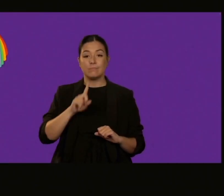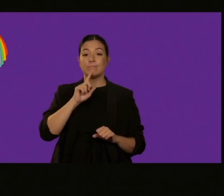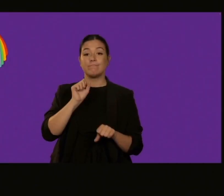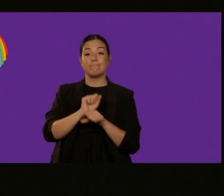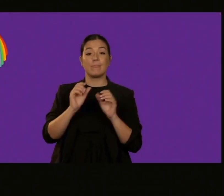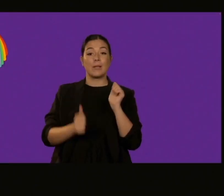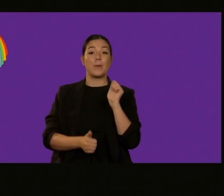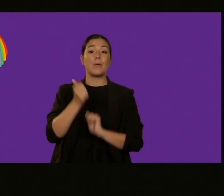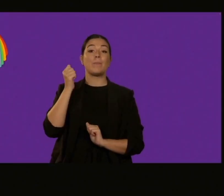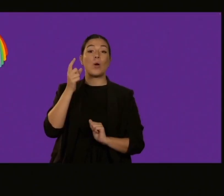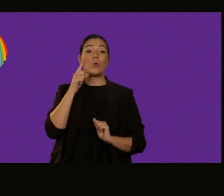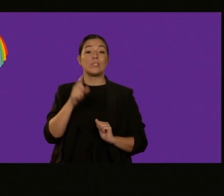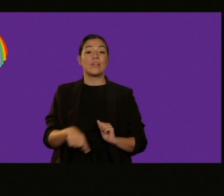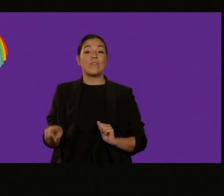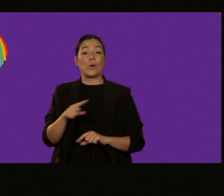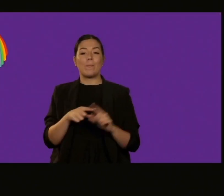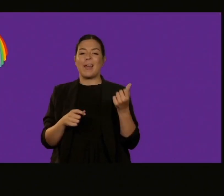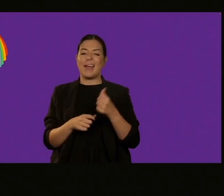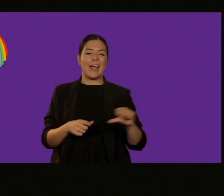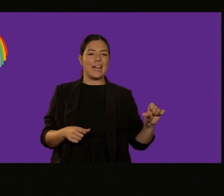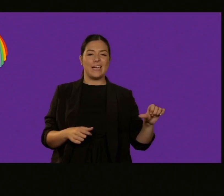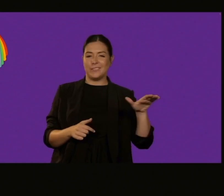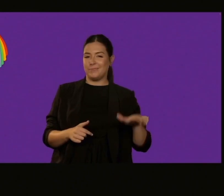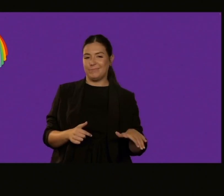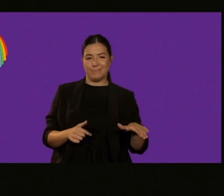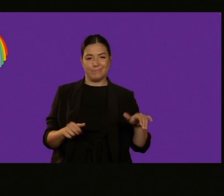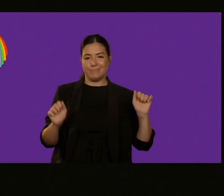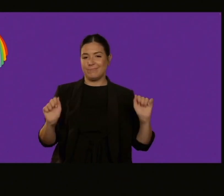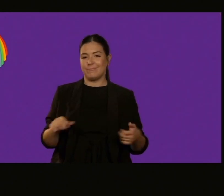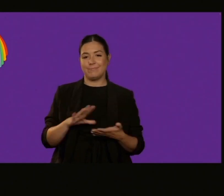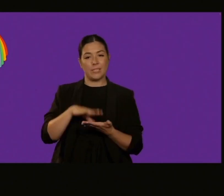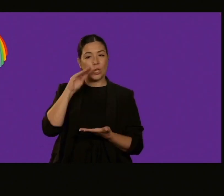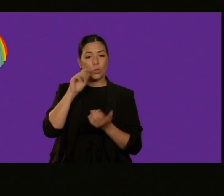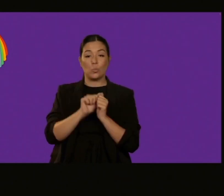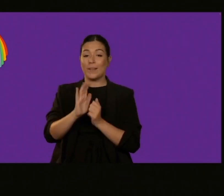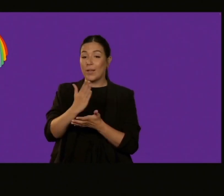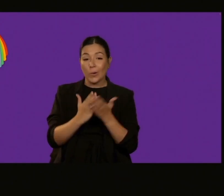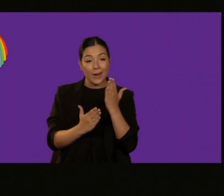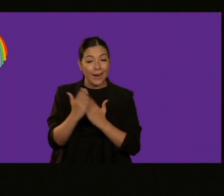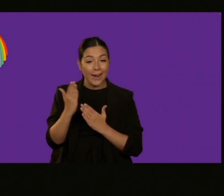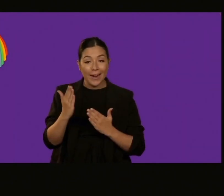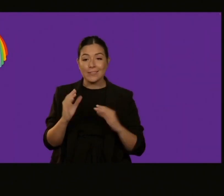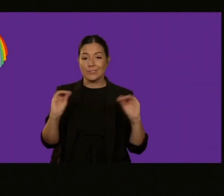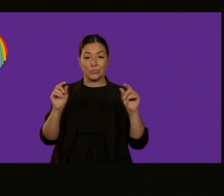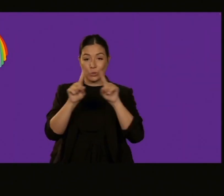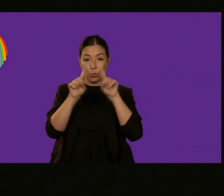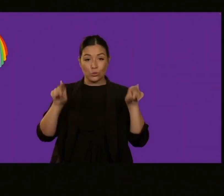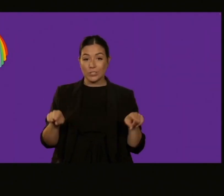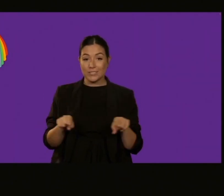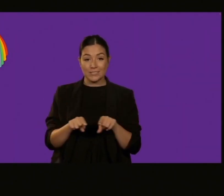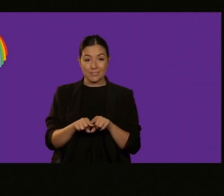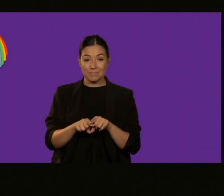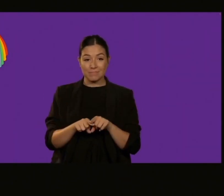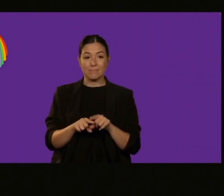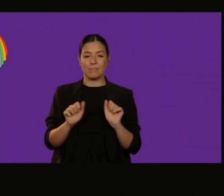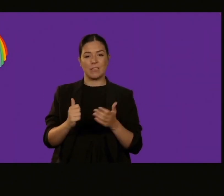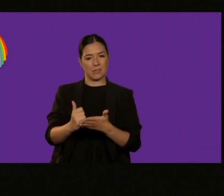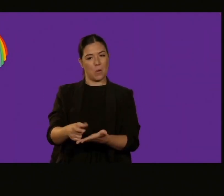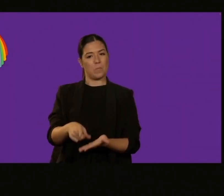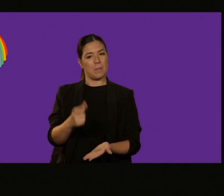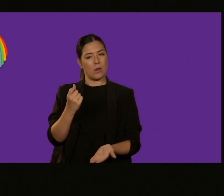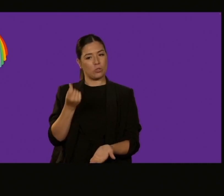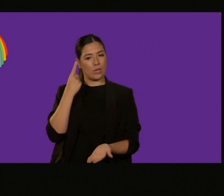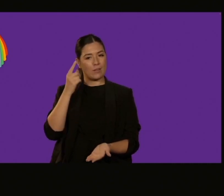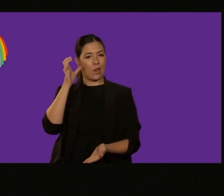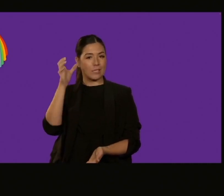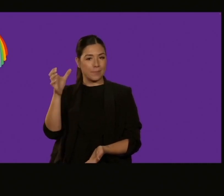designs. And thank you very much for your invitation, Sarah, and all the other people. Thank you very